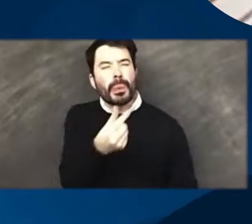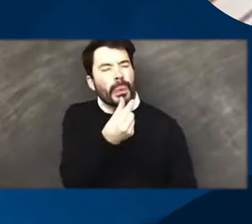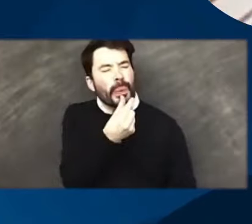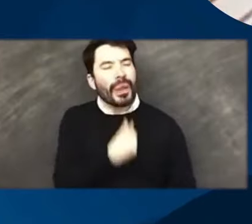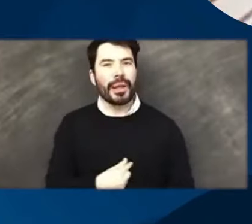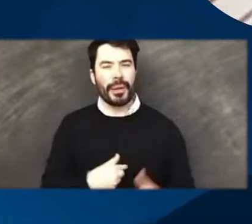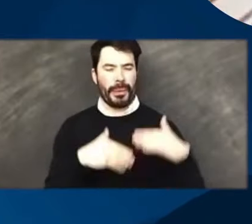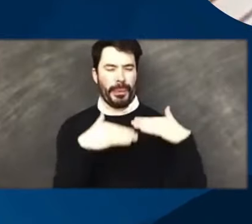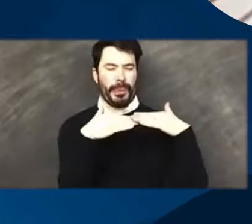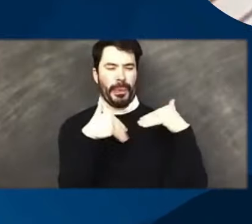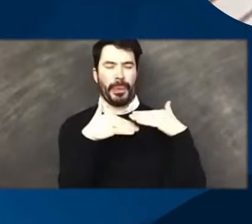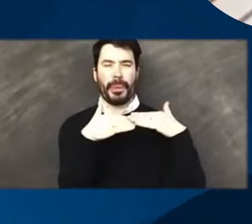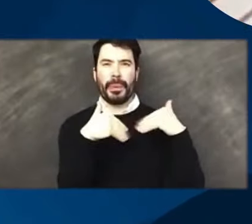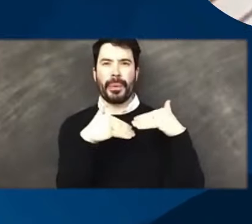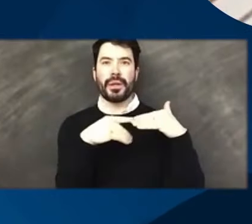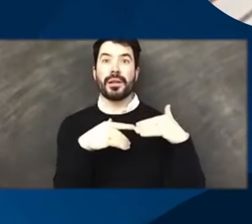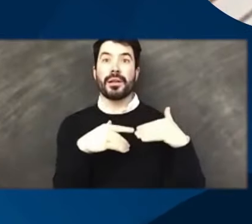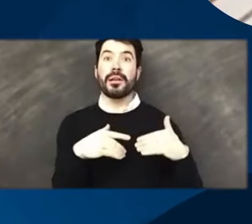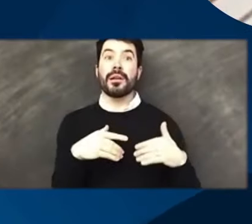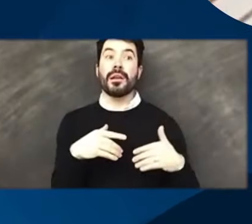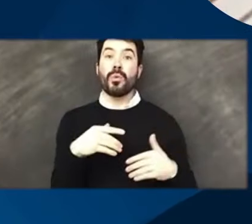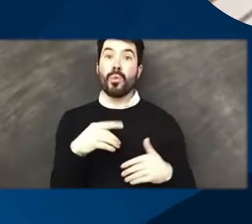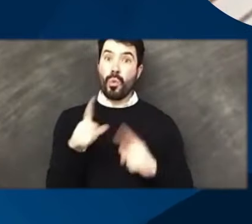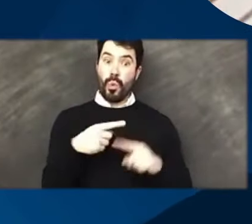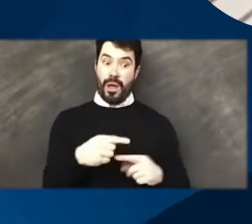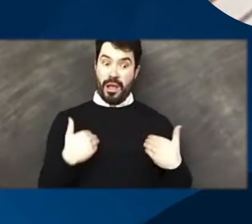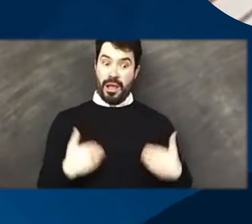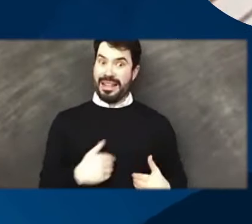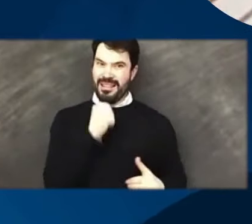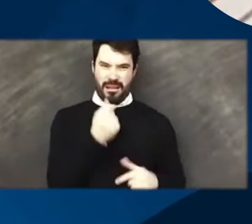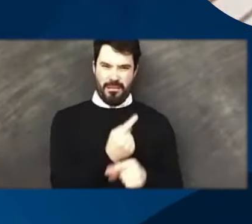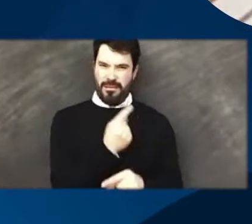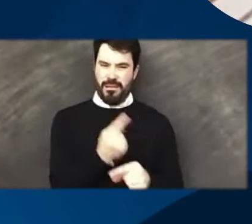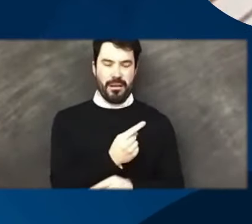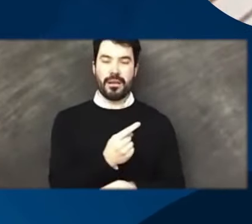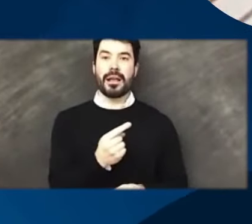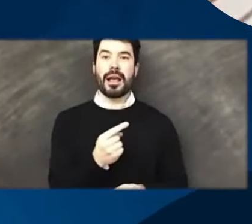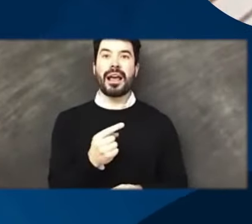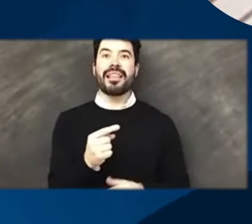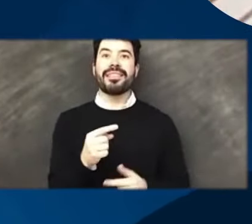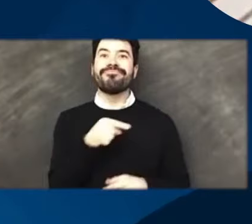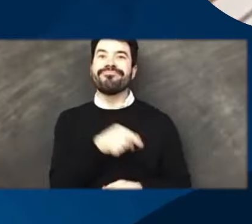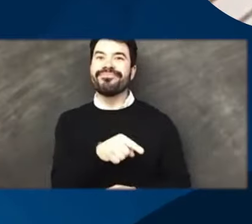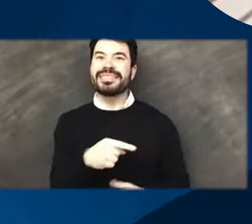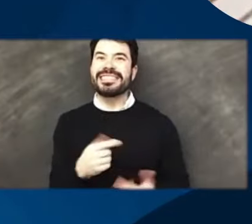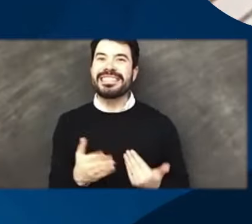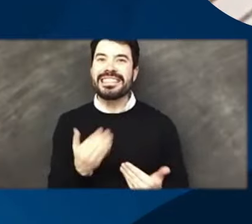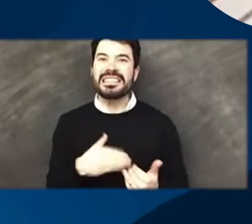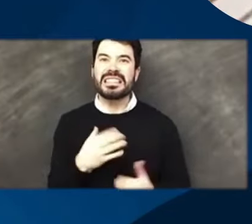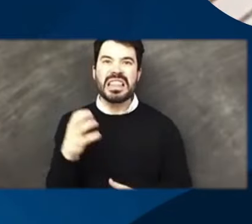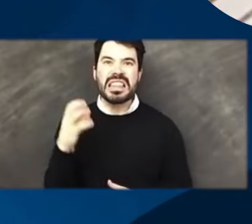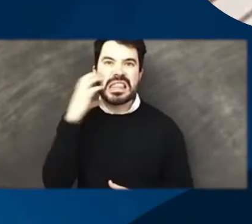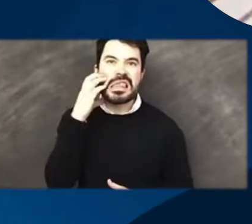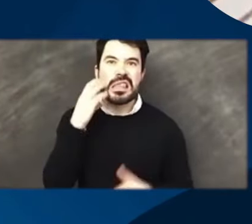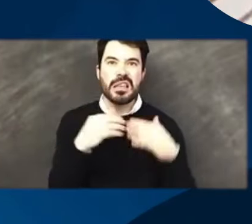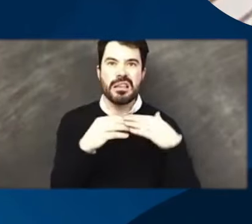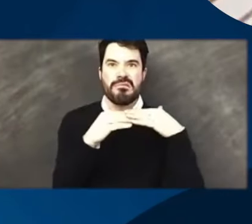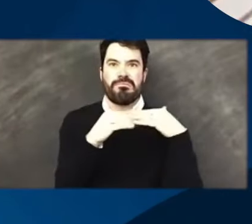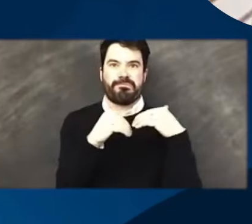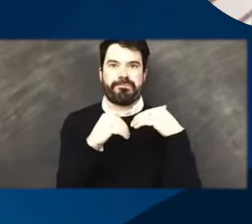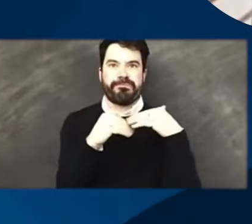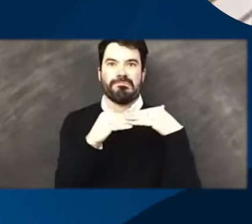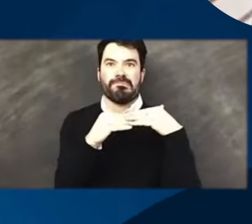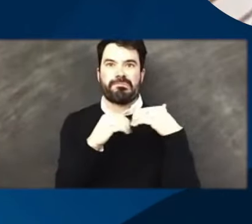in their anatomy, they're much more prone to becoming thickened, calcified, and not opening very well. And so